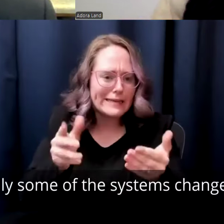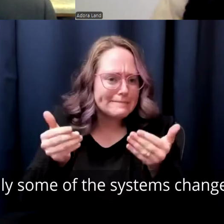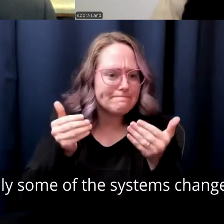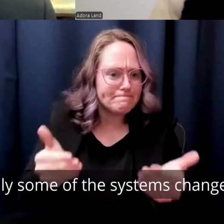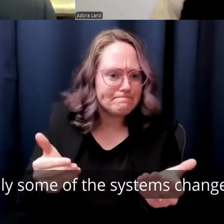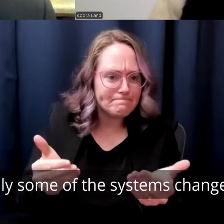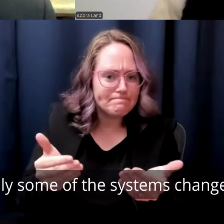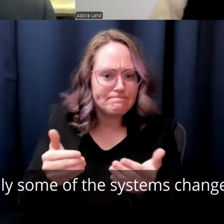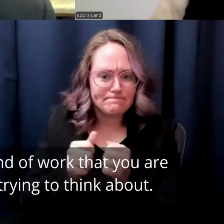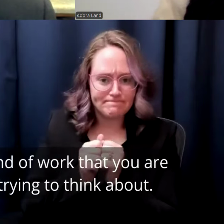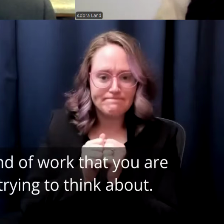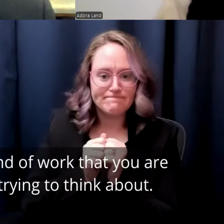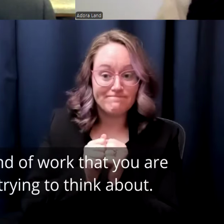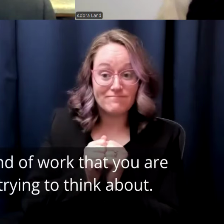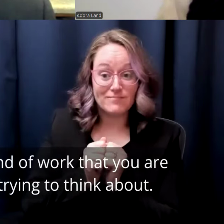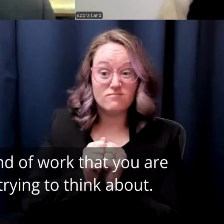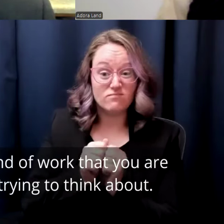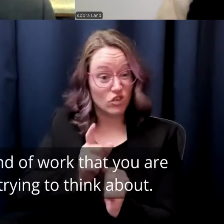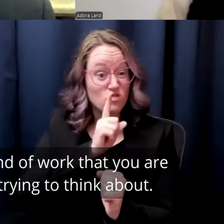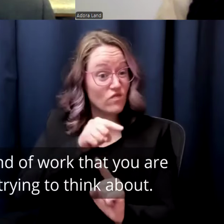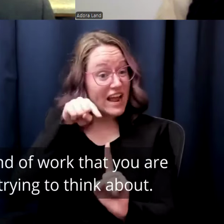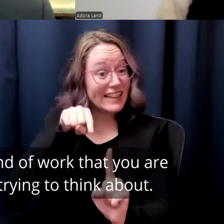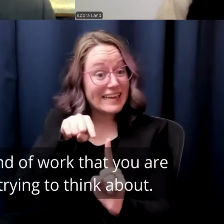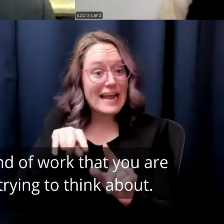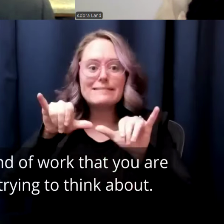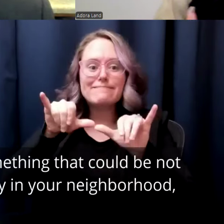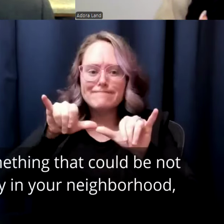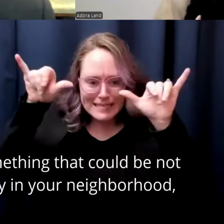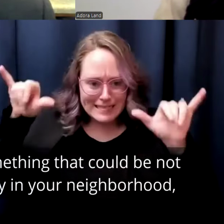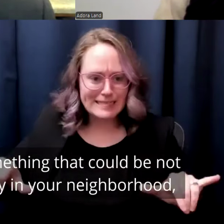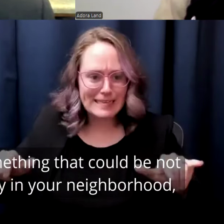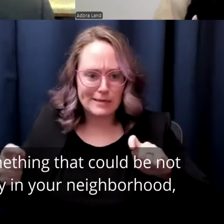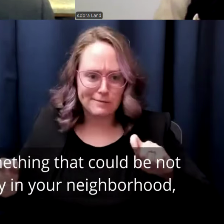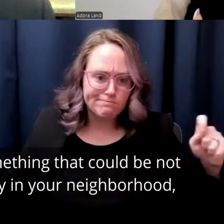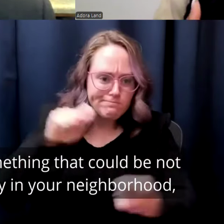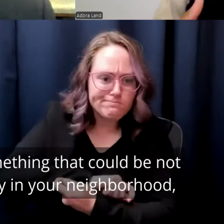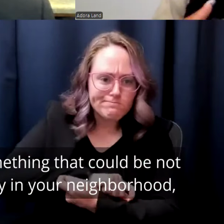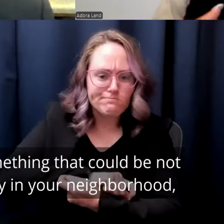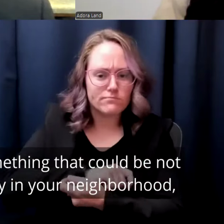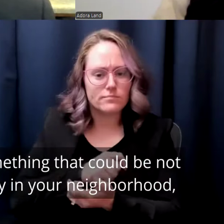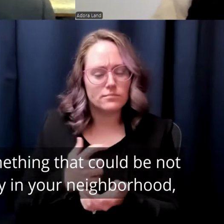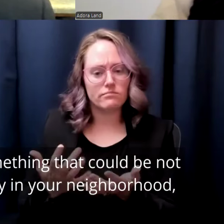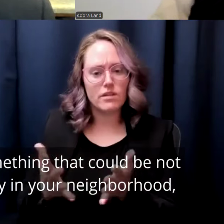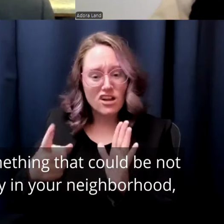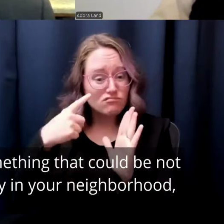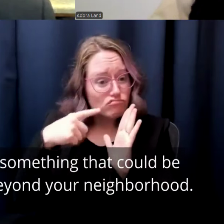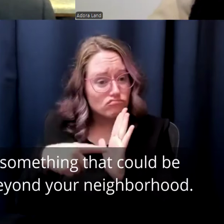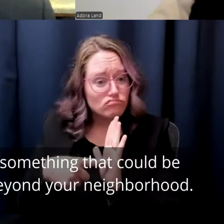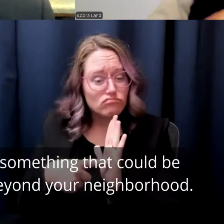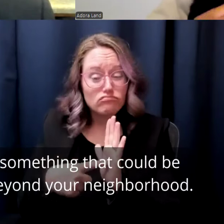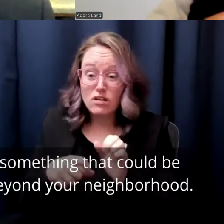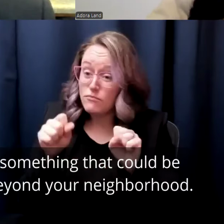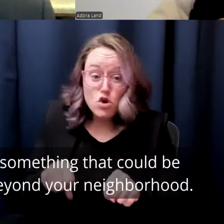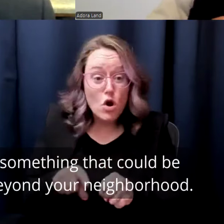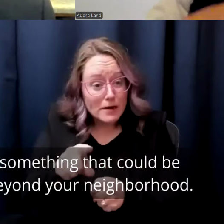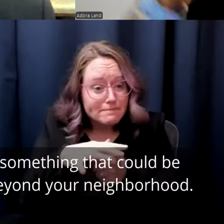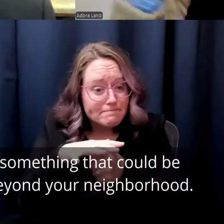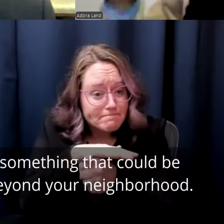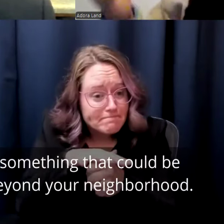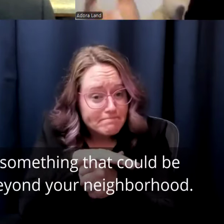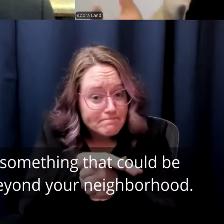some of the systems change kind of work that you are trying to think about, something that could be not only in your neighborhood, but something that could be